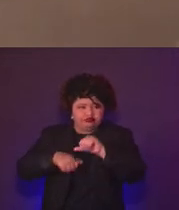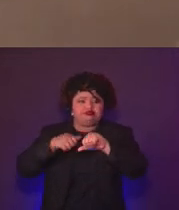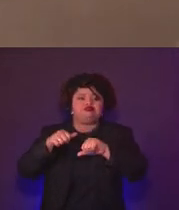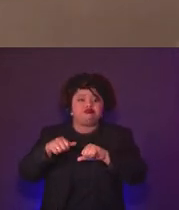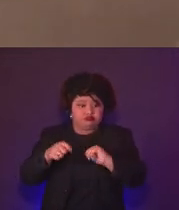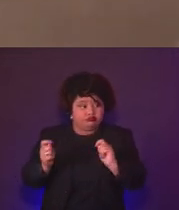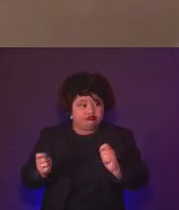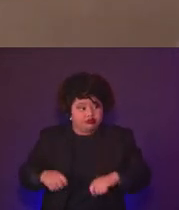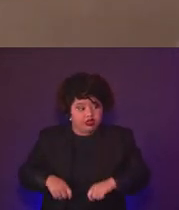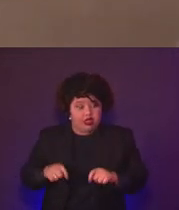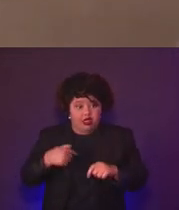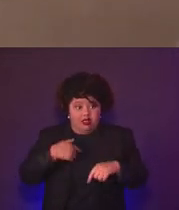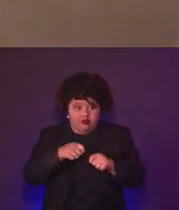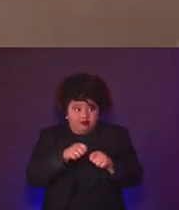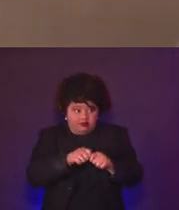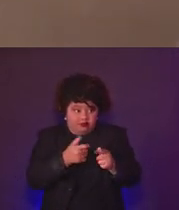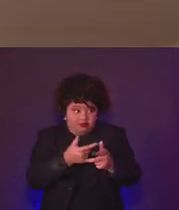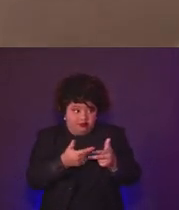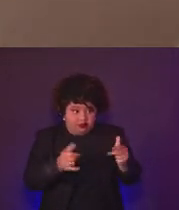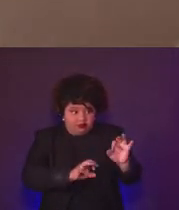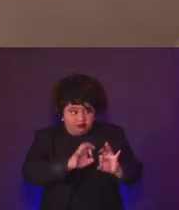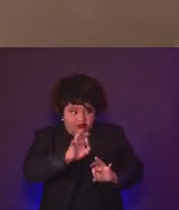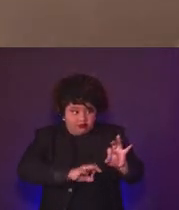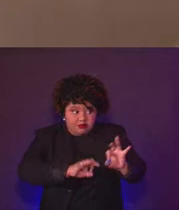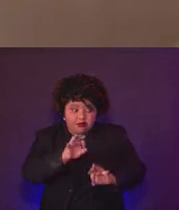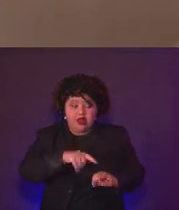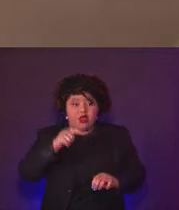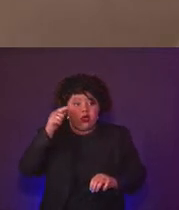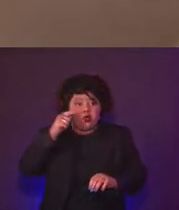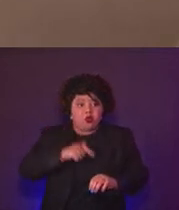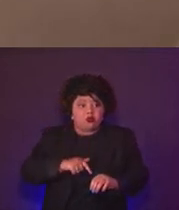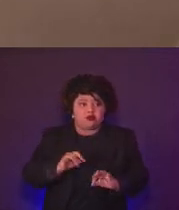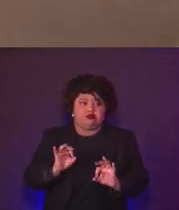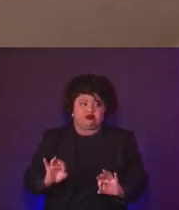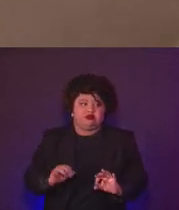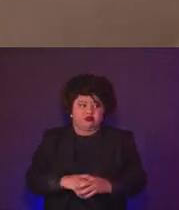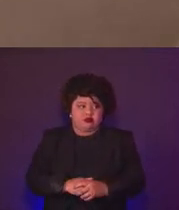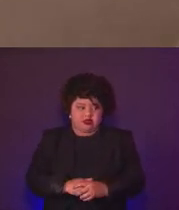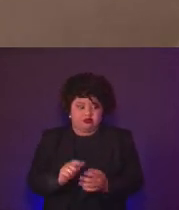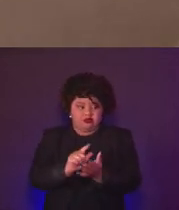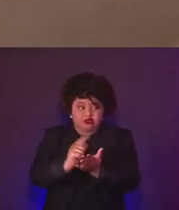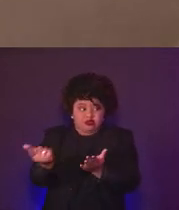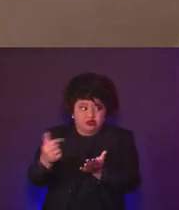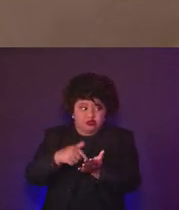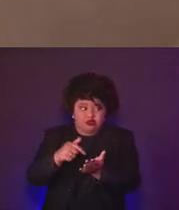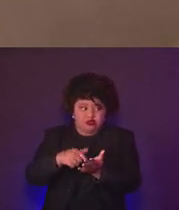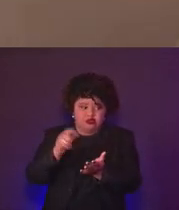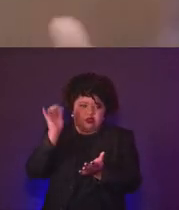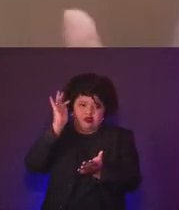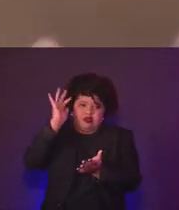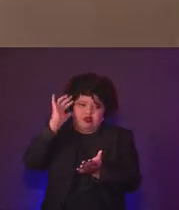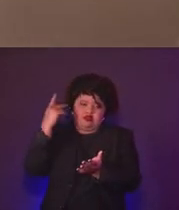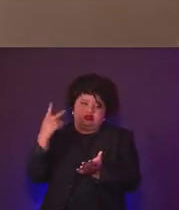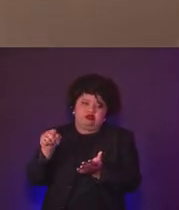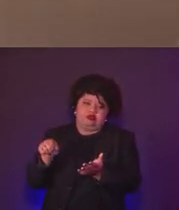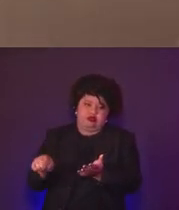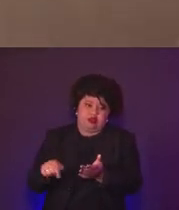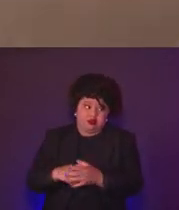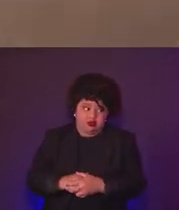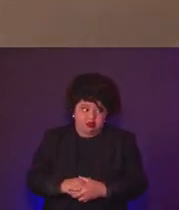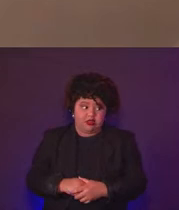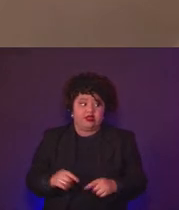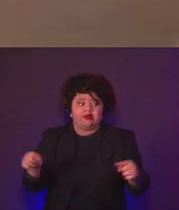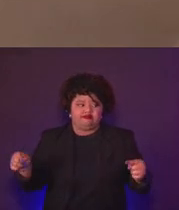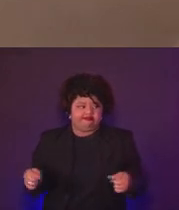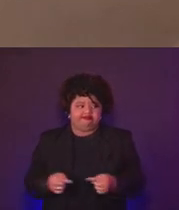about how journalism could be done. He thought at a level that journalists were not thinking about and really moved the field. I